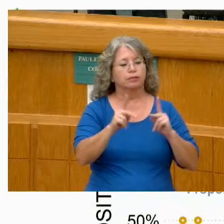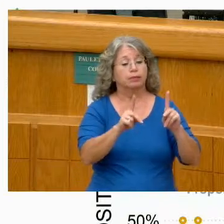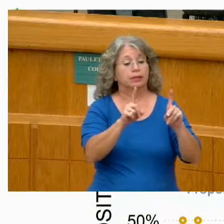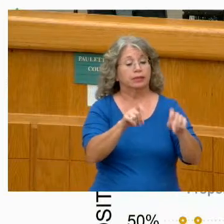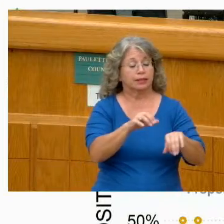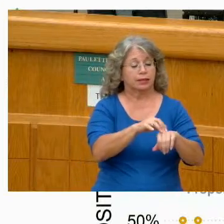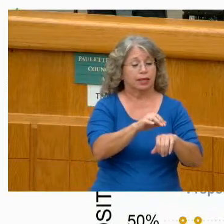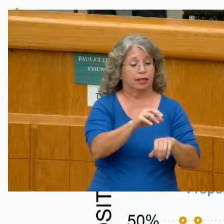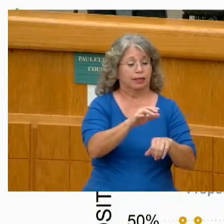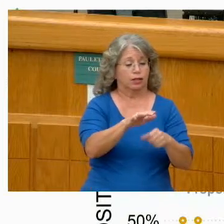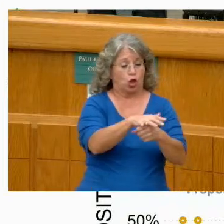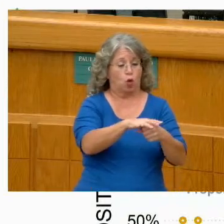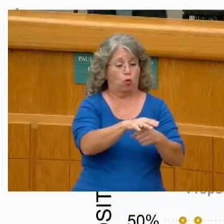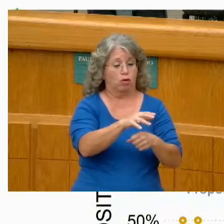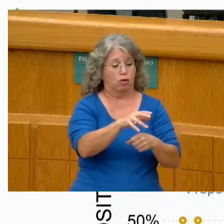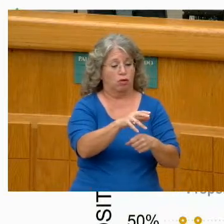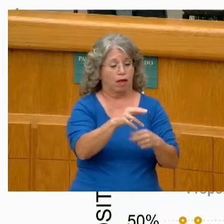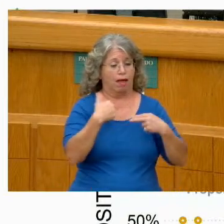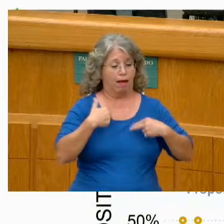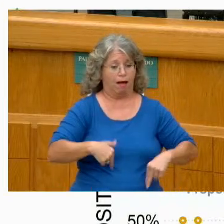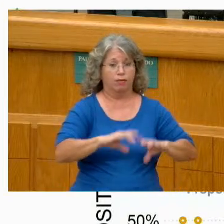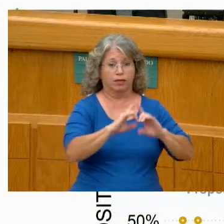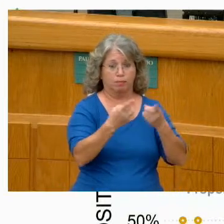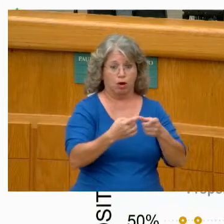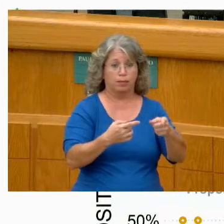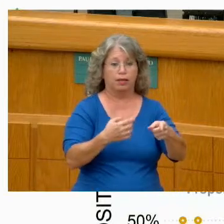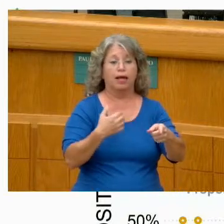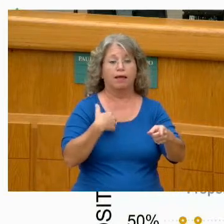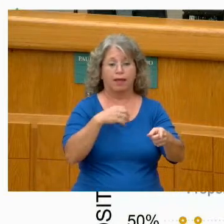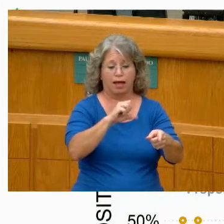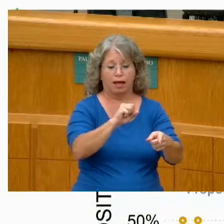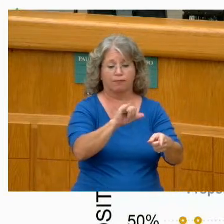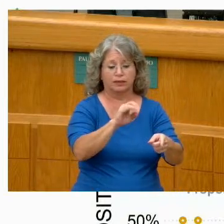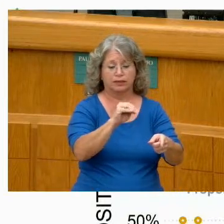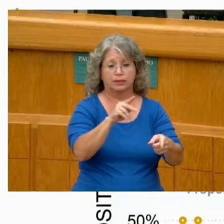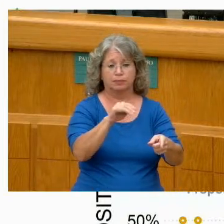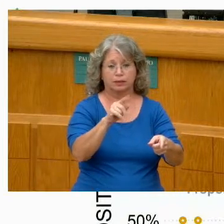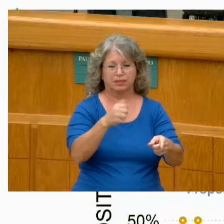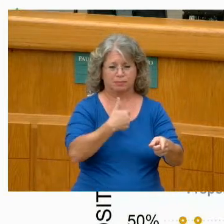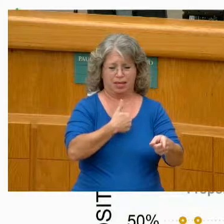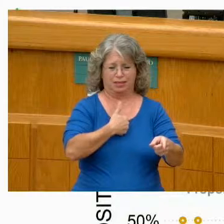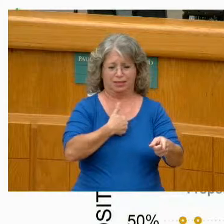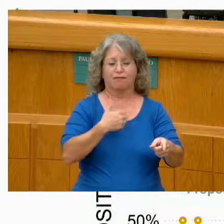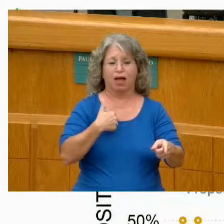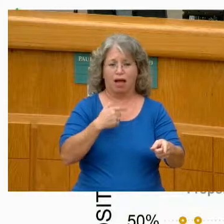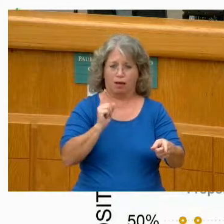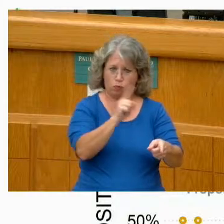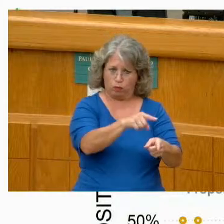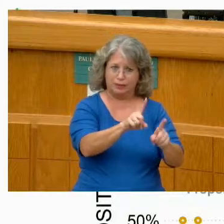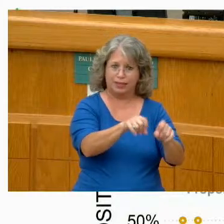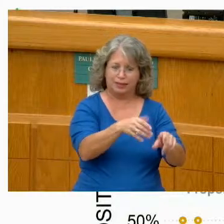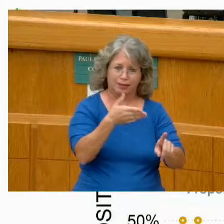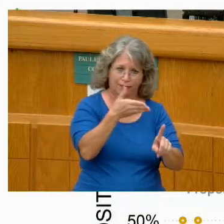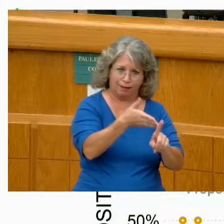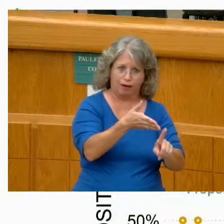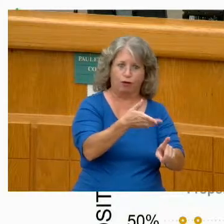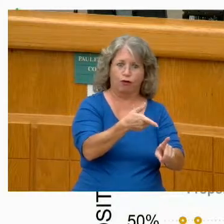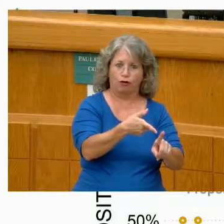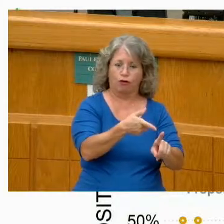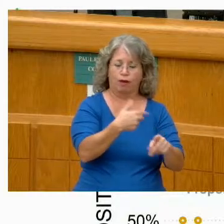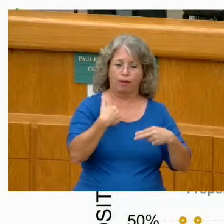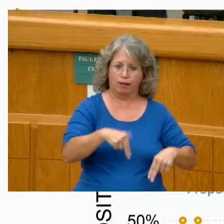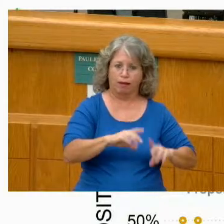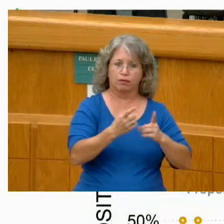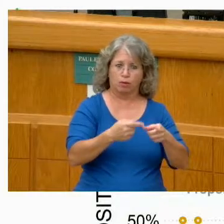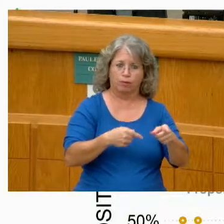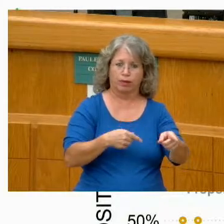health department, they have symptoms. Like myself, I got tested by the local public health department. I'm one of these statistics now,